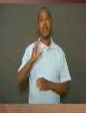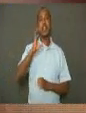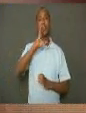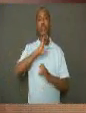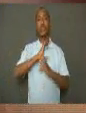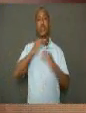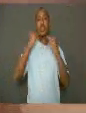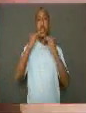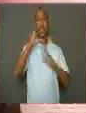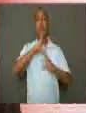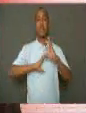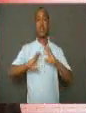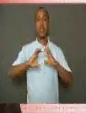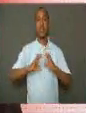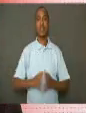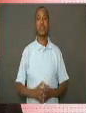stoichiometry.